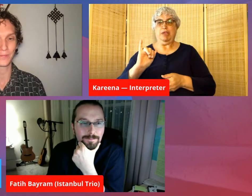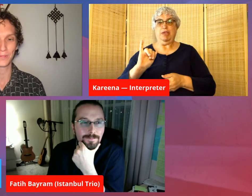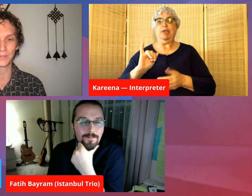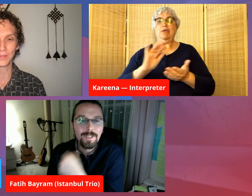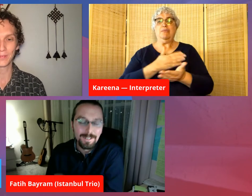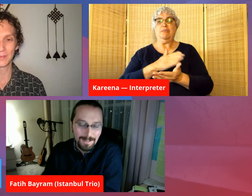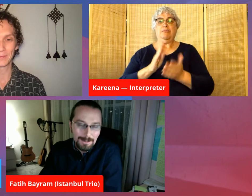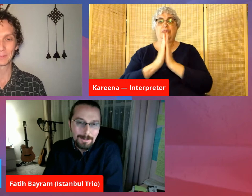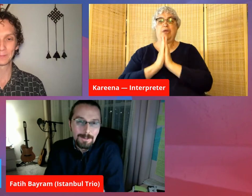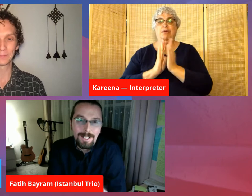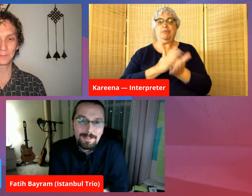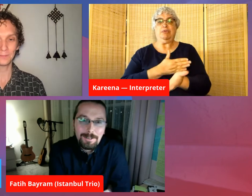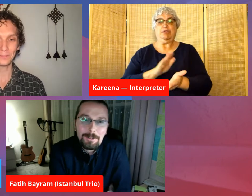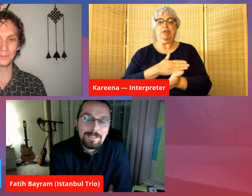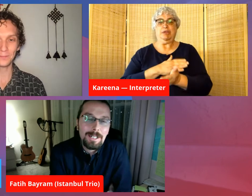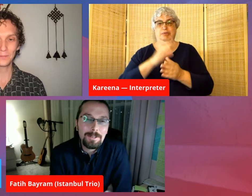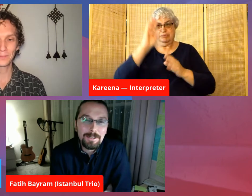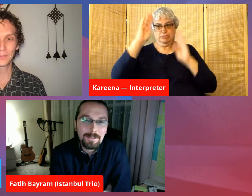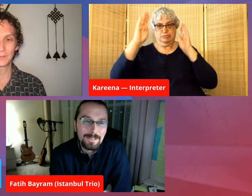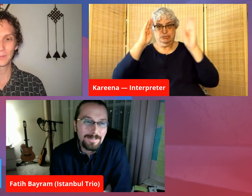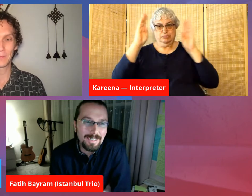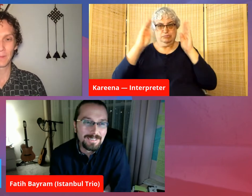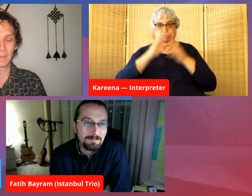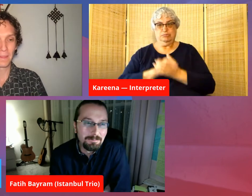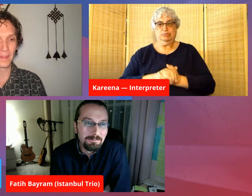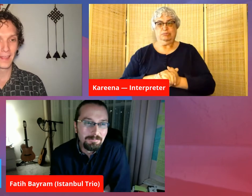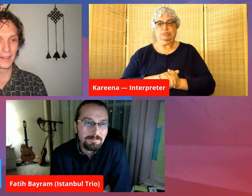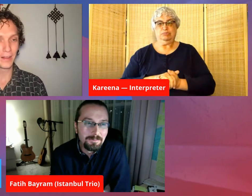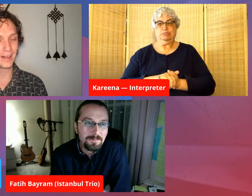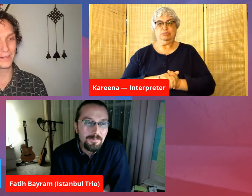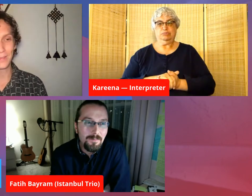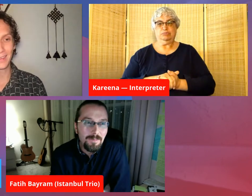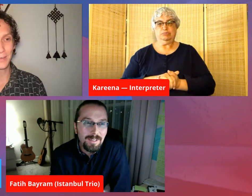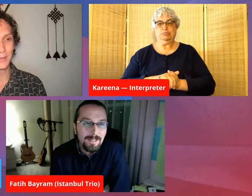Welcome. Hello. Hi, Stuart. How are you? Good evening.